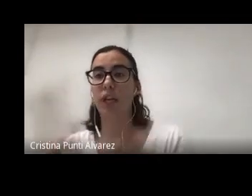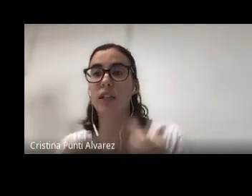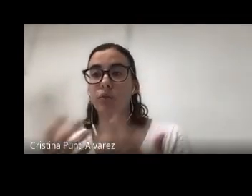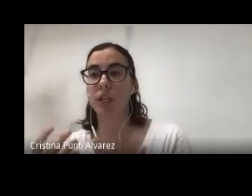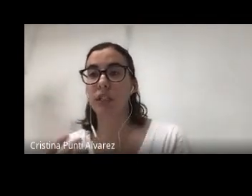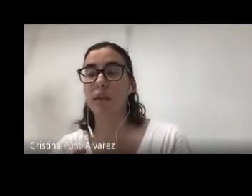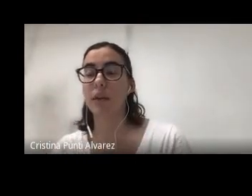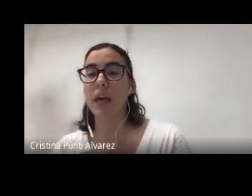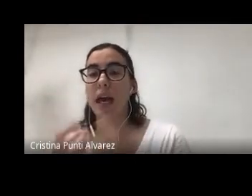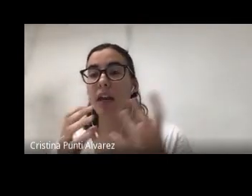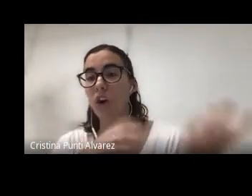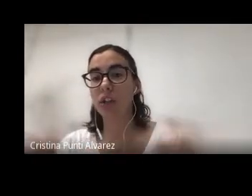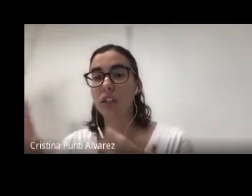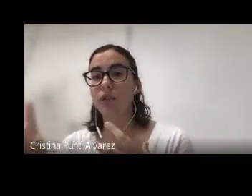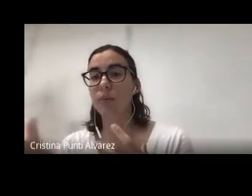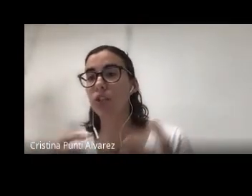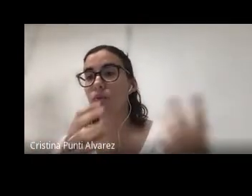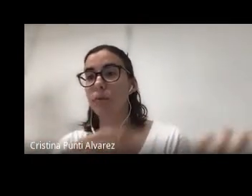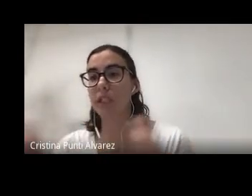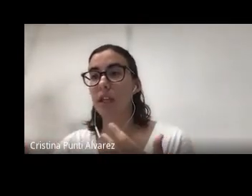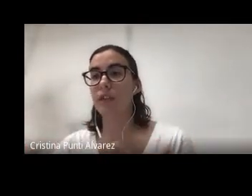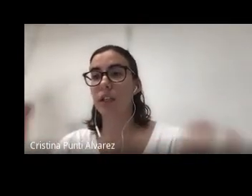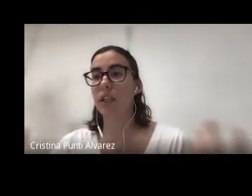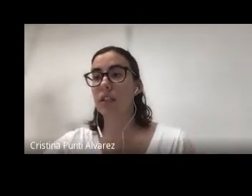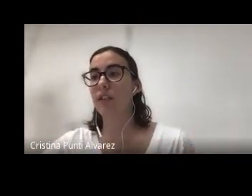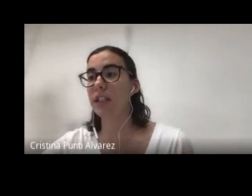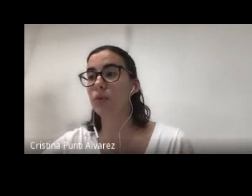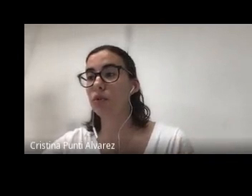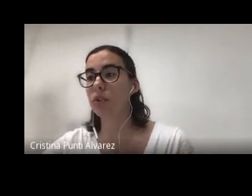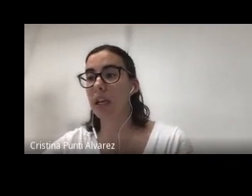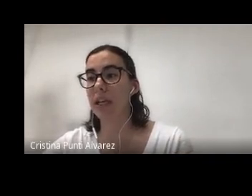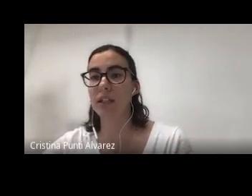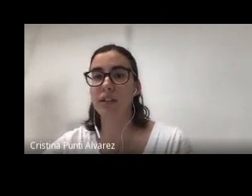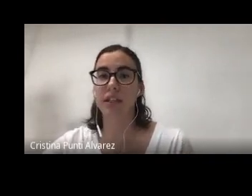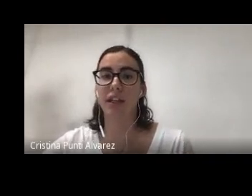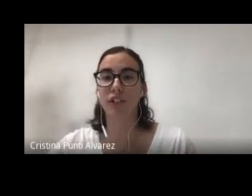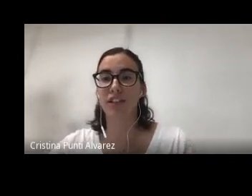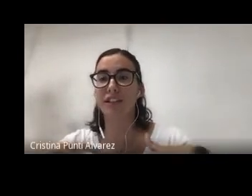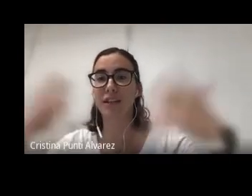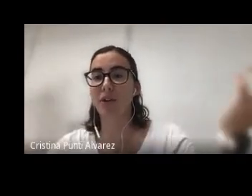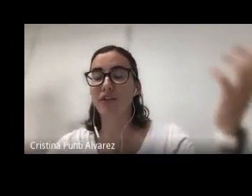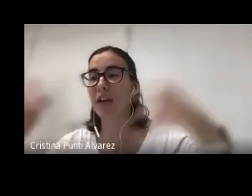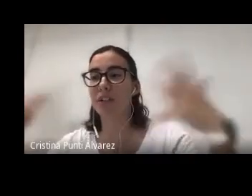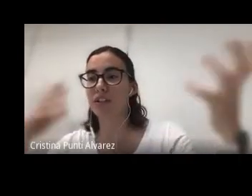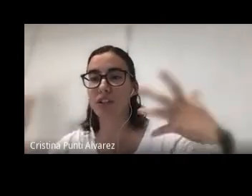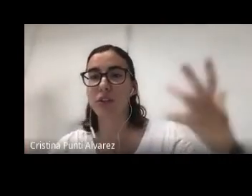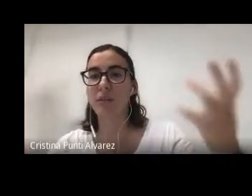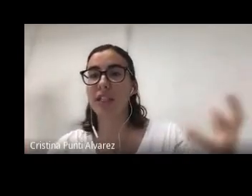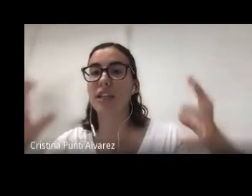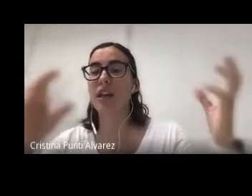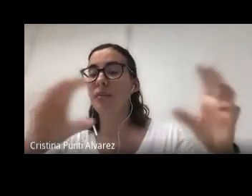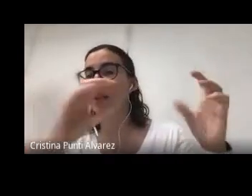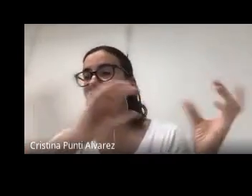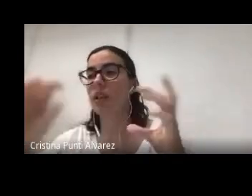both hands in real time. And all this information would be saved in a TXT file that would look like this. It's kind of insane, the amount of numbers. It doesn't really